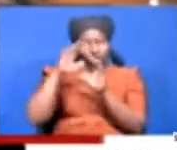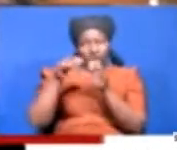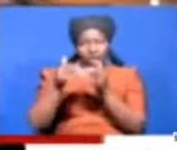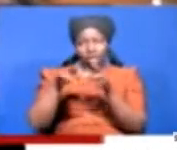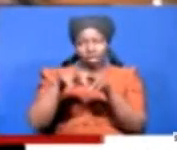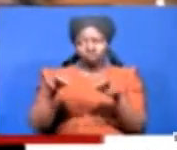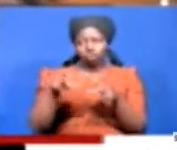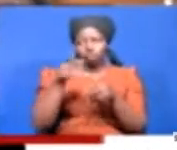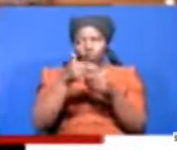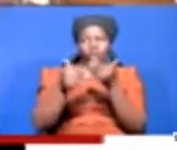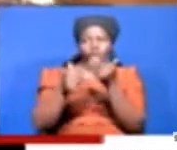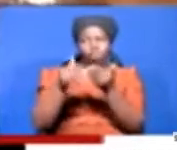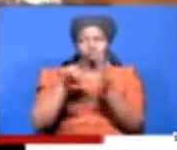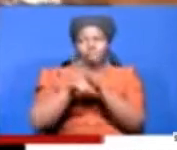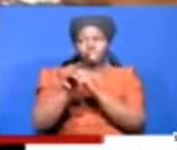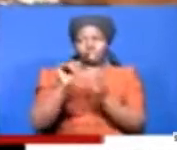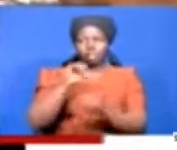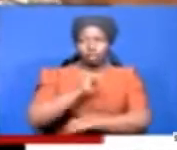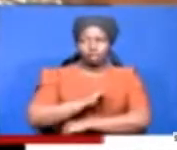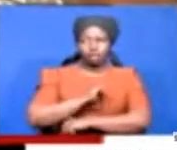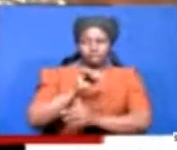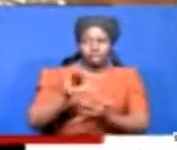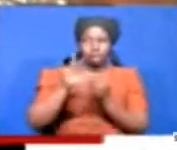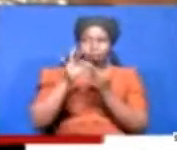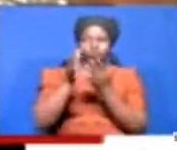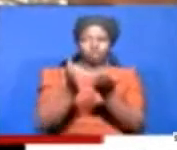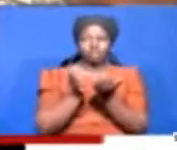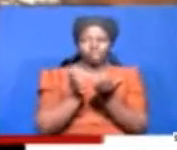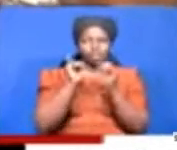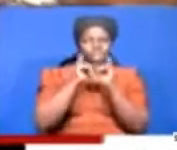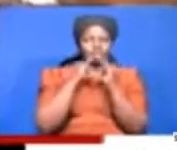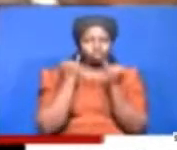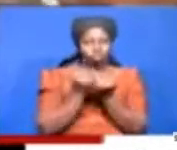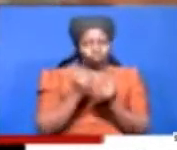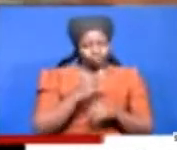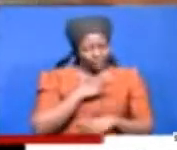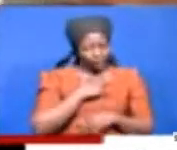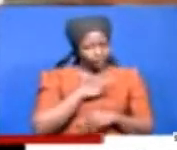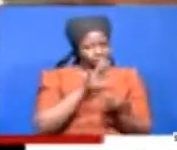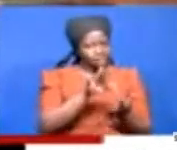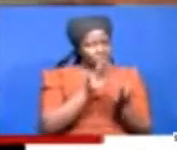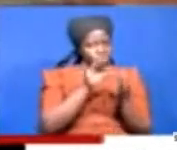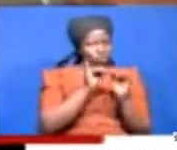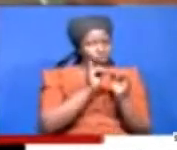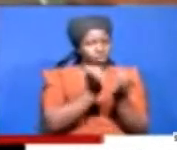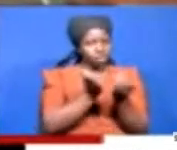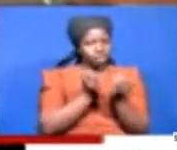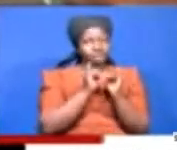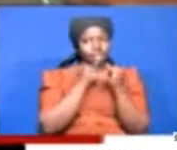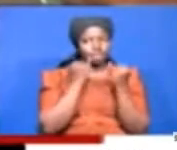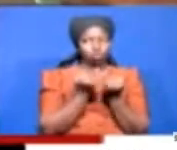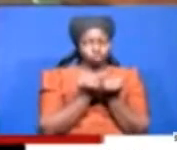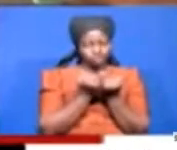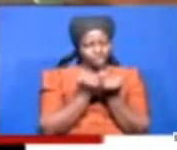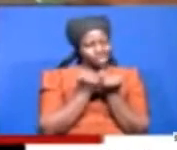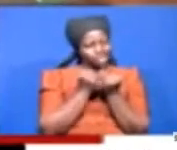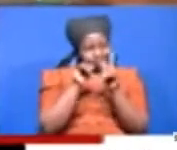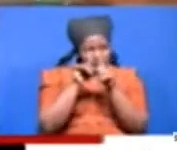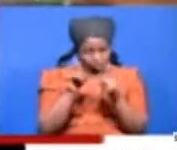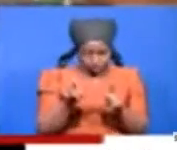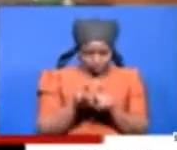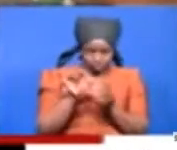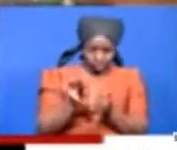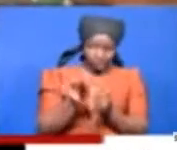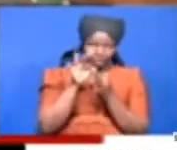special needs institutions? Well, our special needs institutions are special, as you know, and